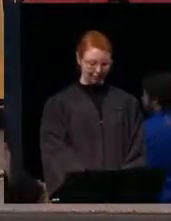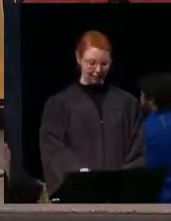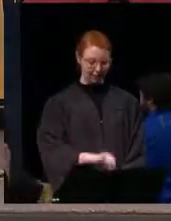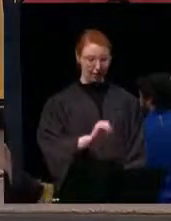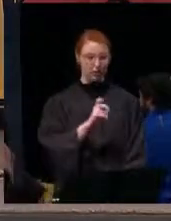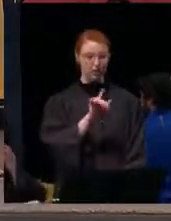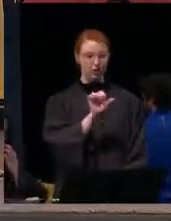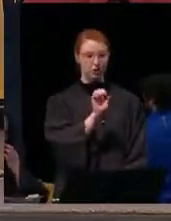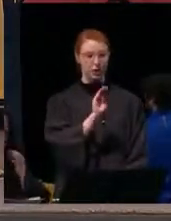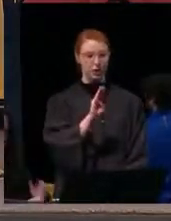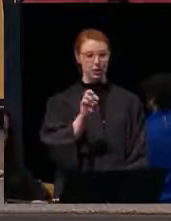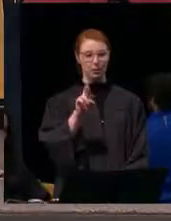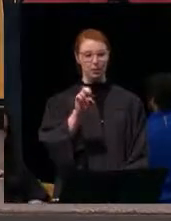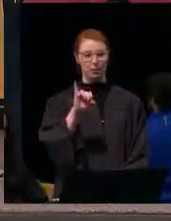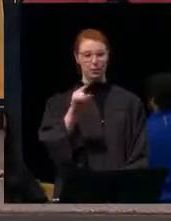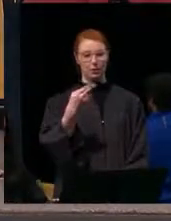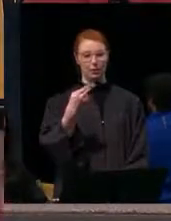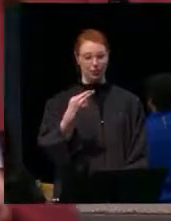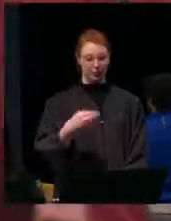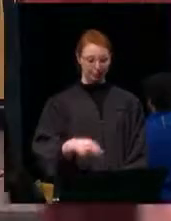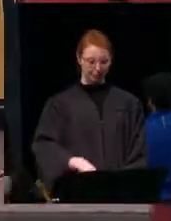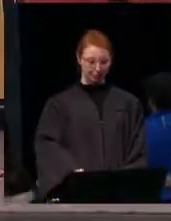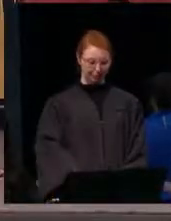Jacob Reith.